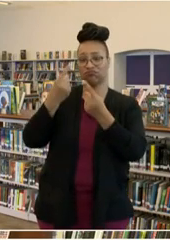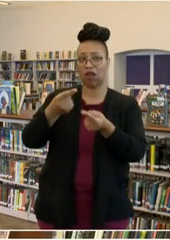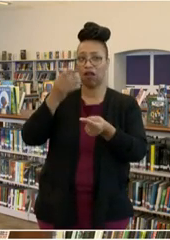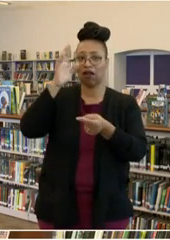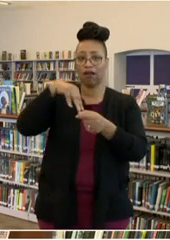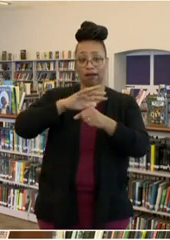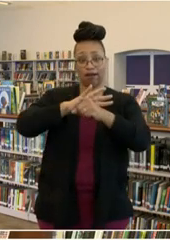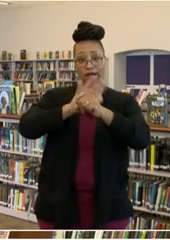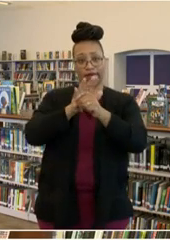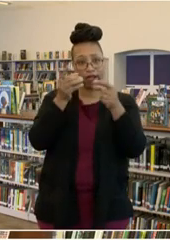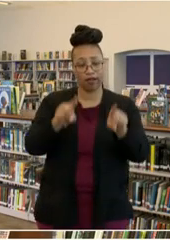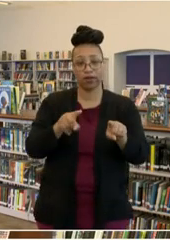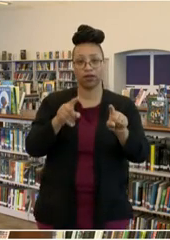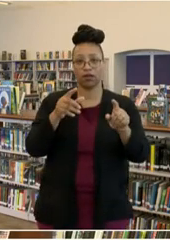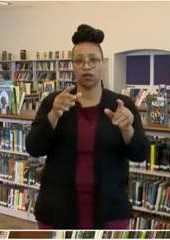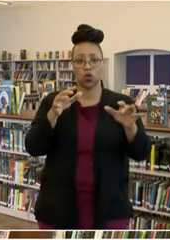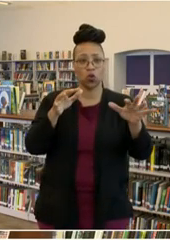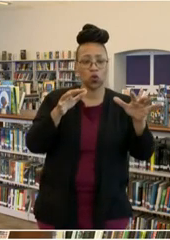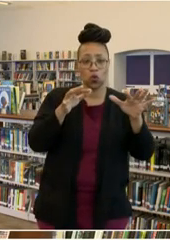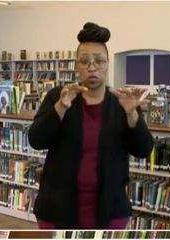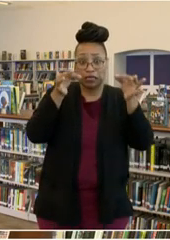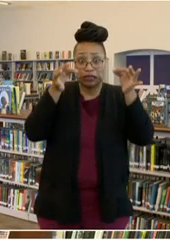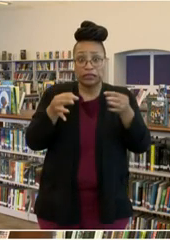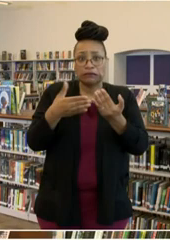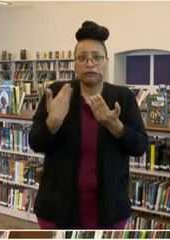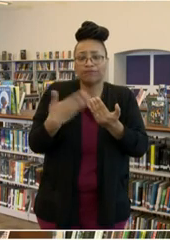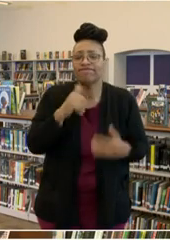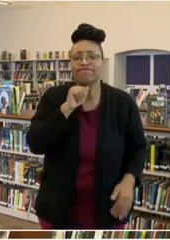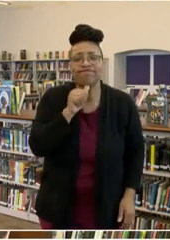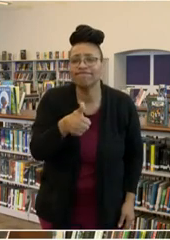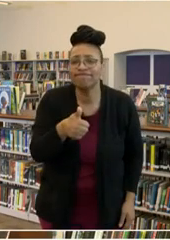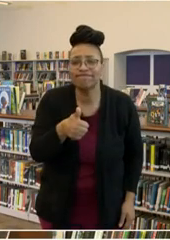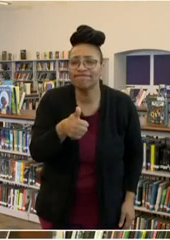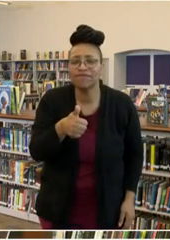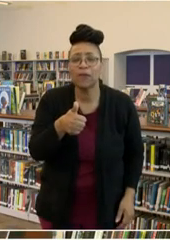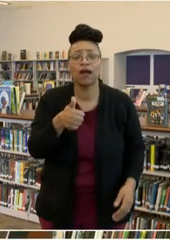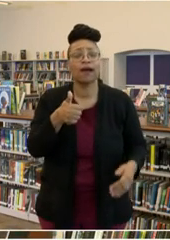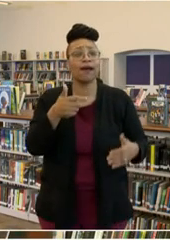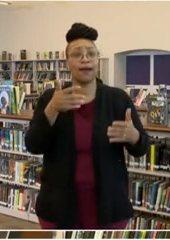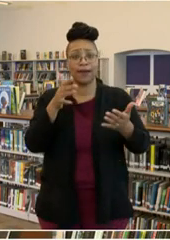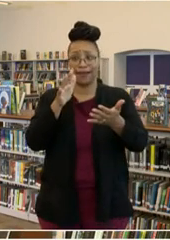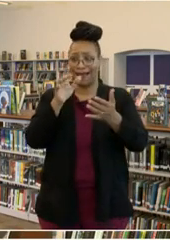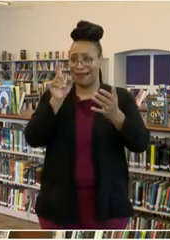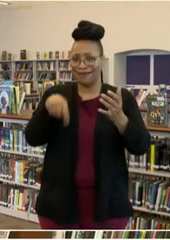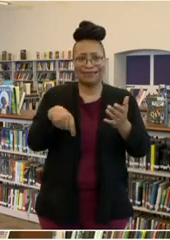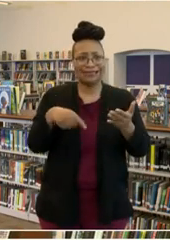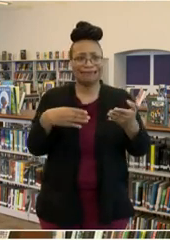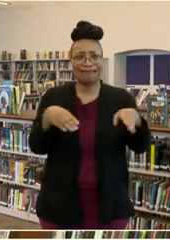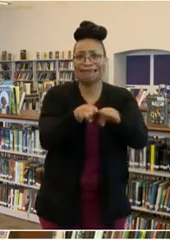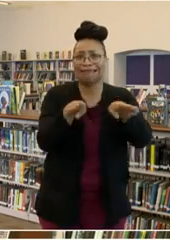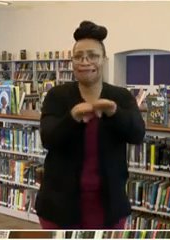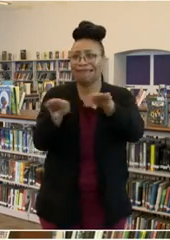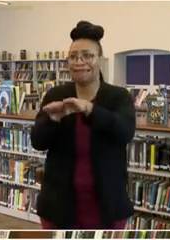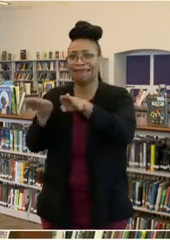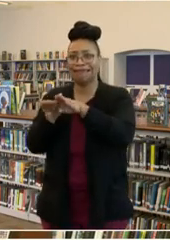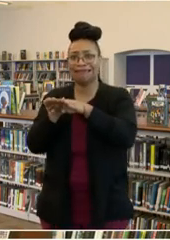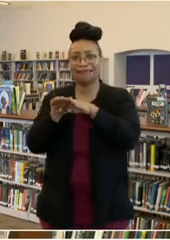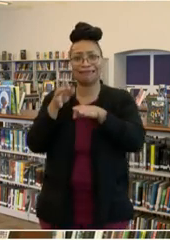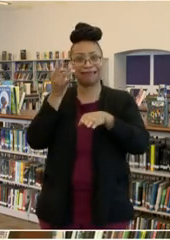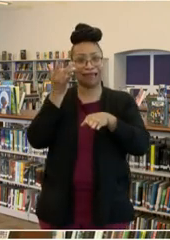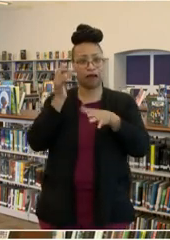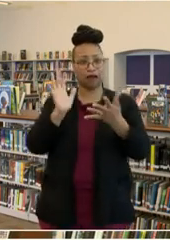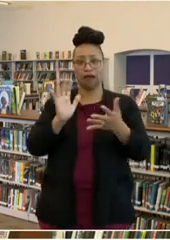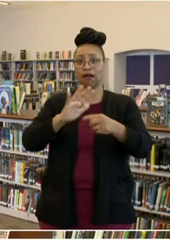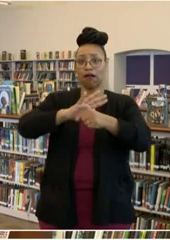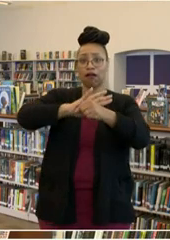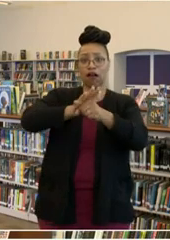difficult decisions of my tenure, and that was because of the COVID pandemic, to close our